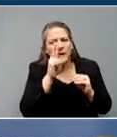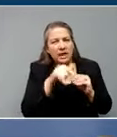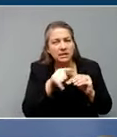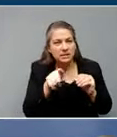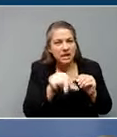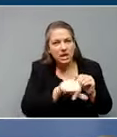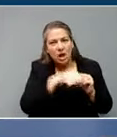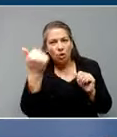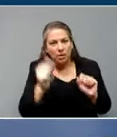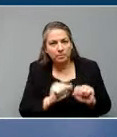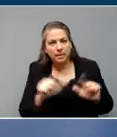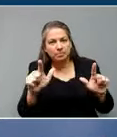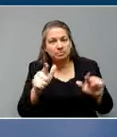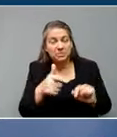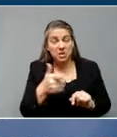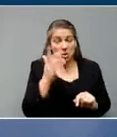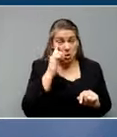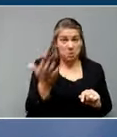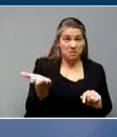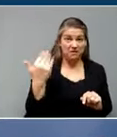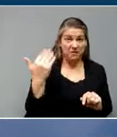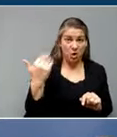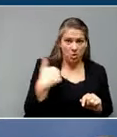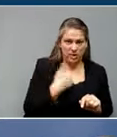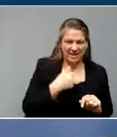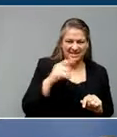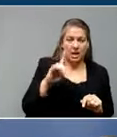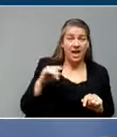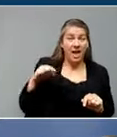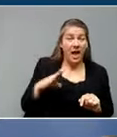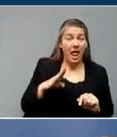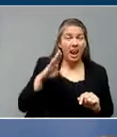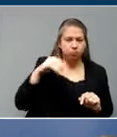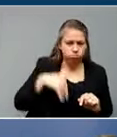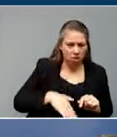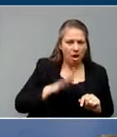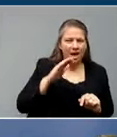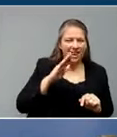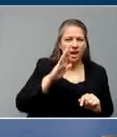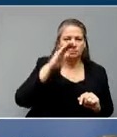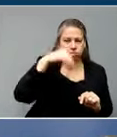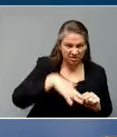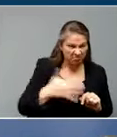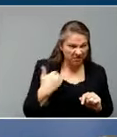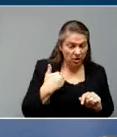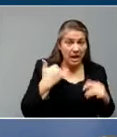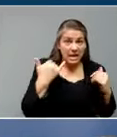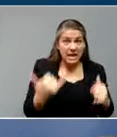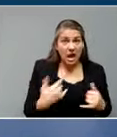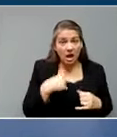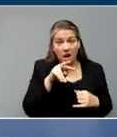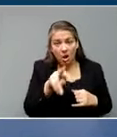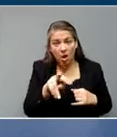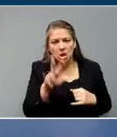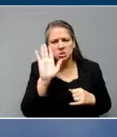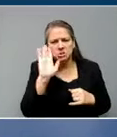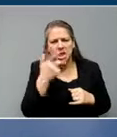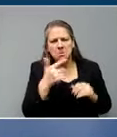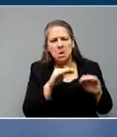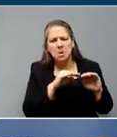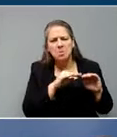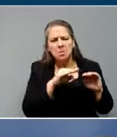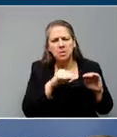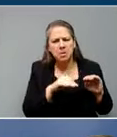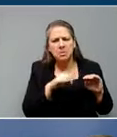some bumps before on our way down. This one looks a little more steady than what we have seen in